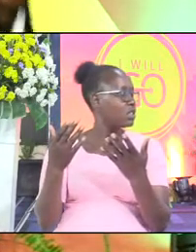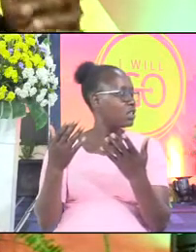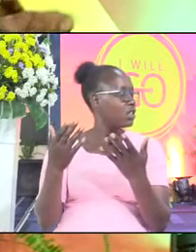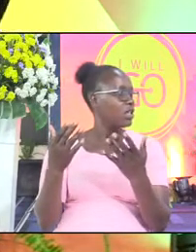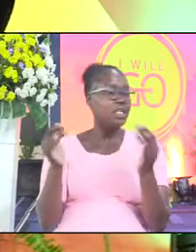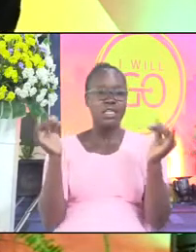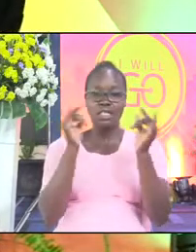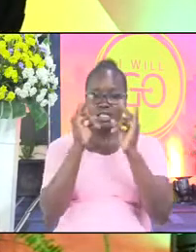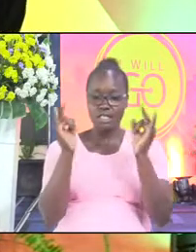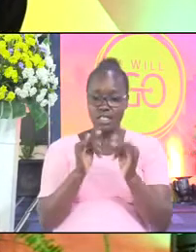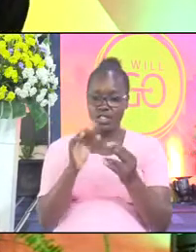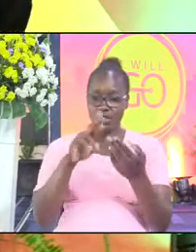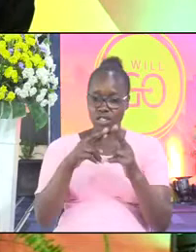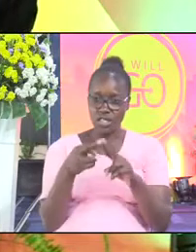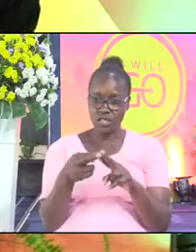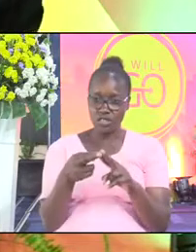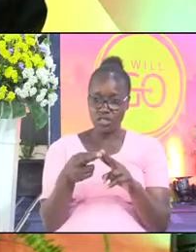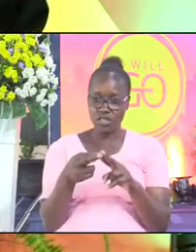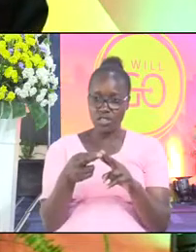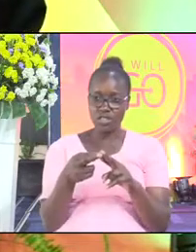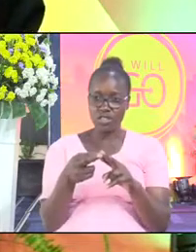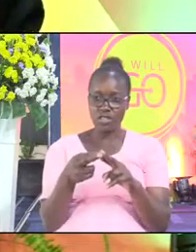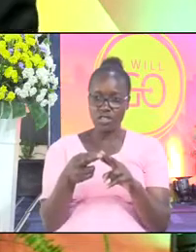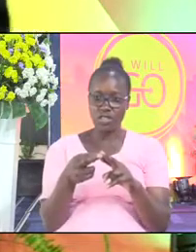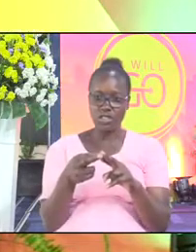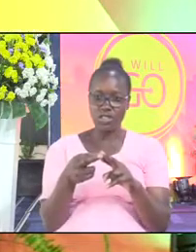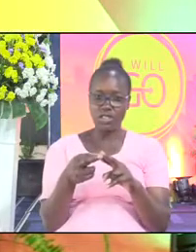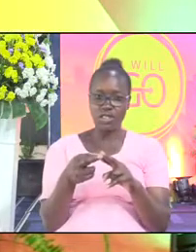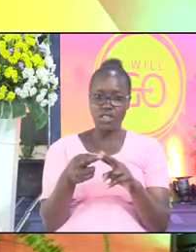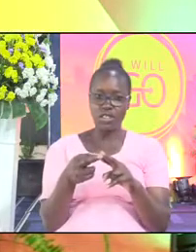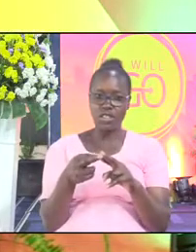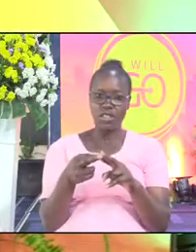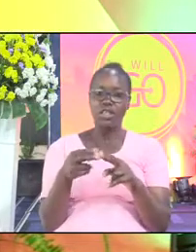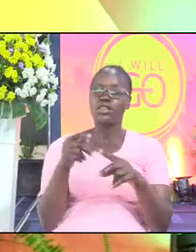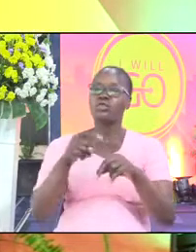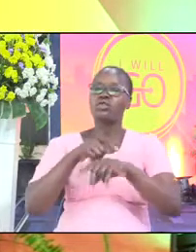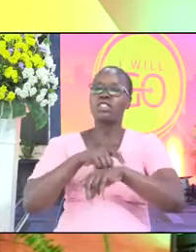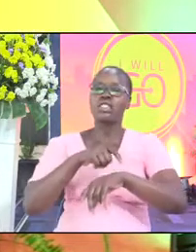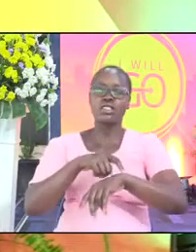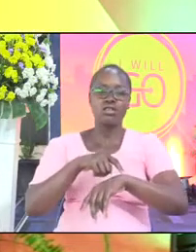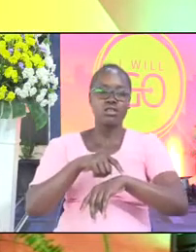to international relations, to racism,